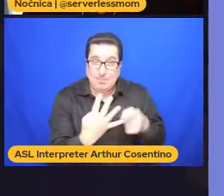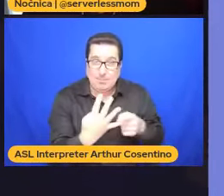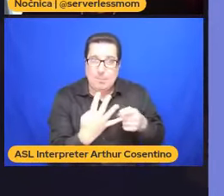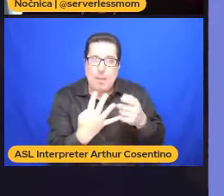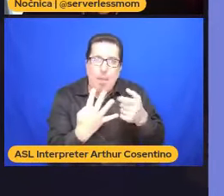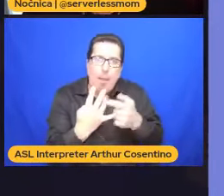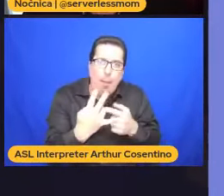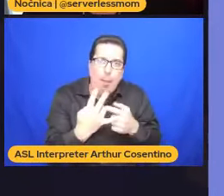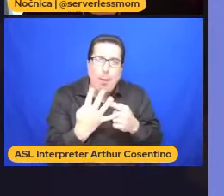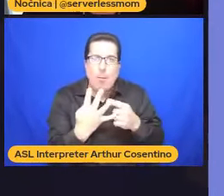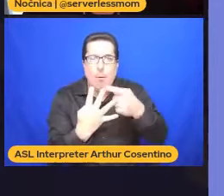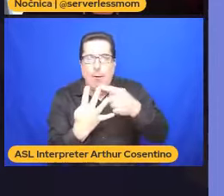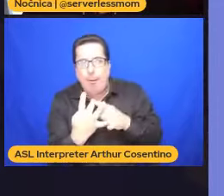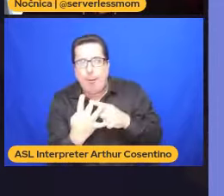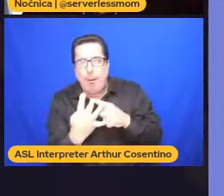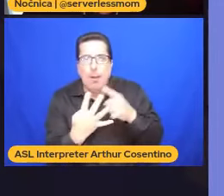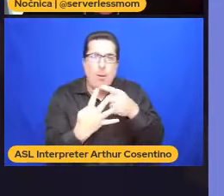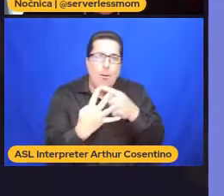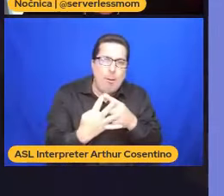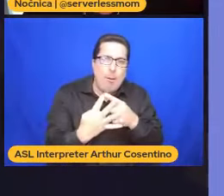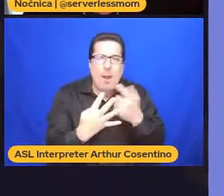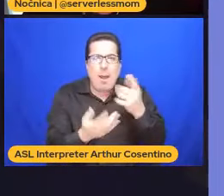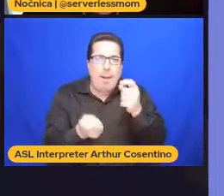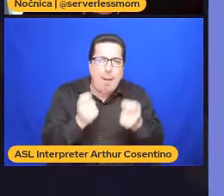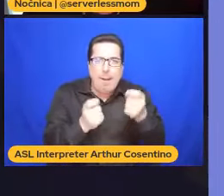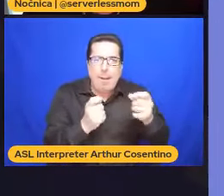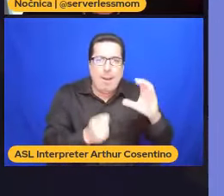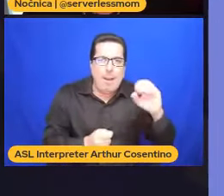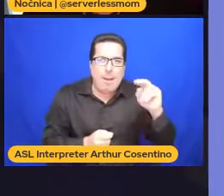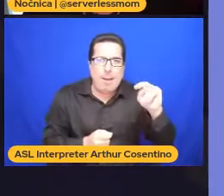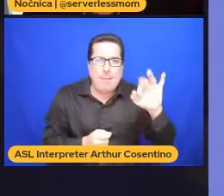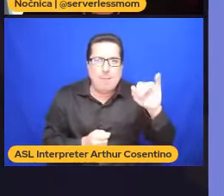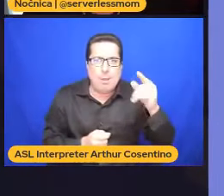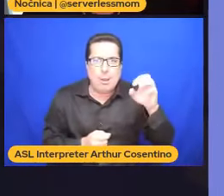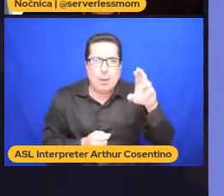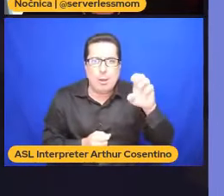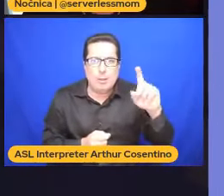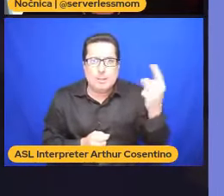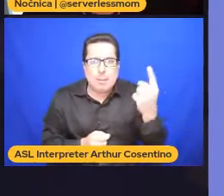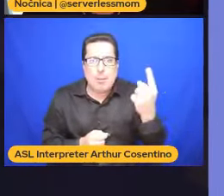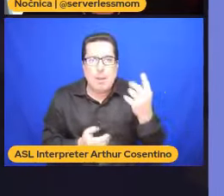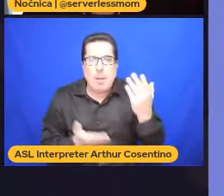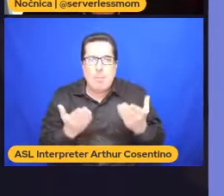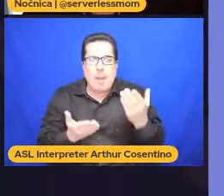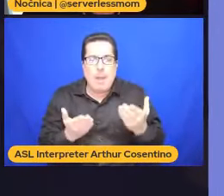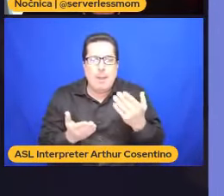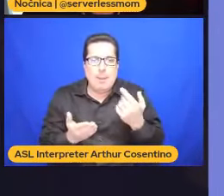we had reconfigured something, had maybe reduced the